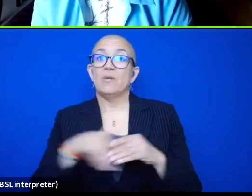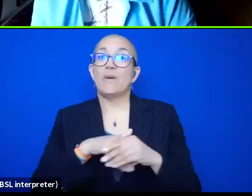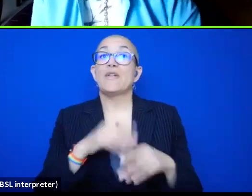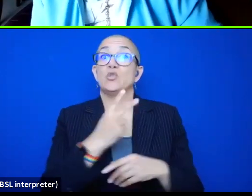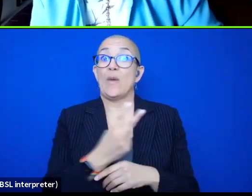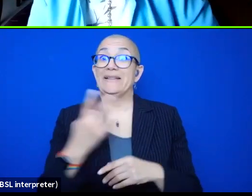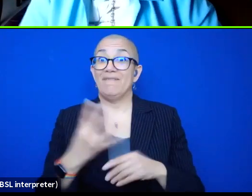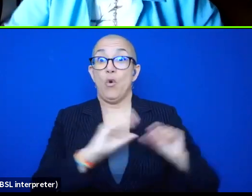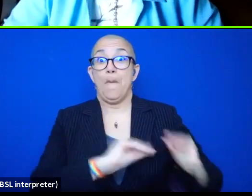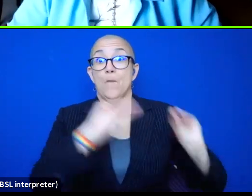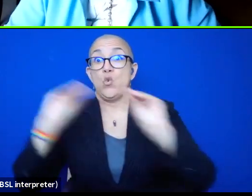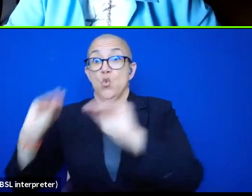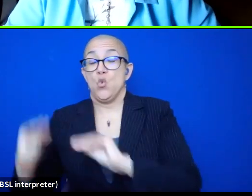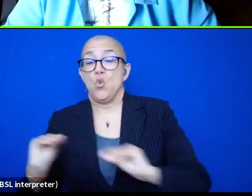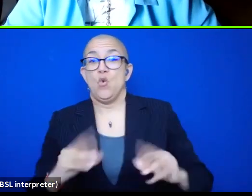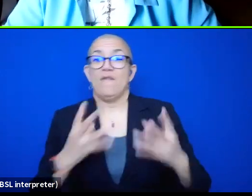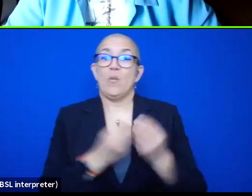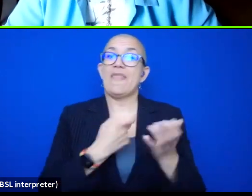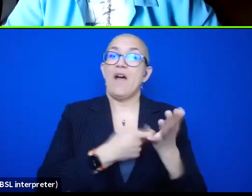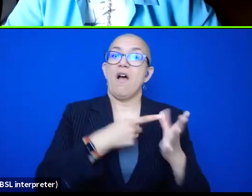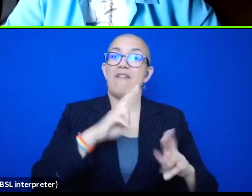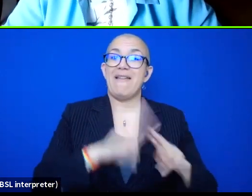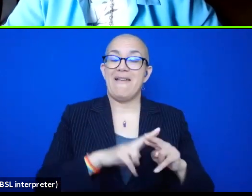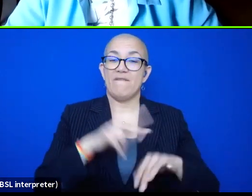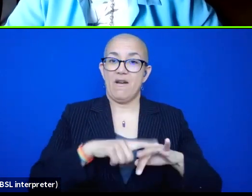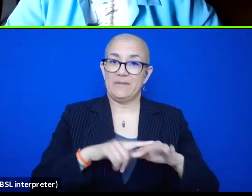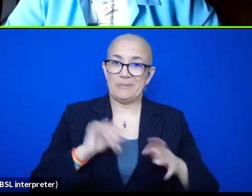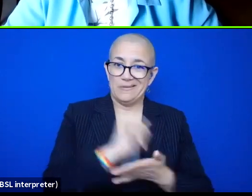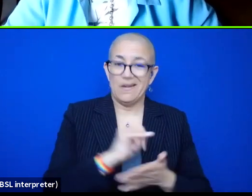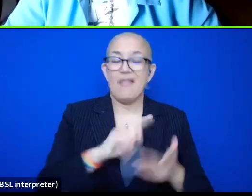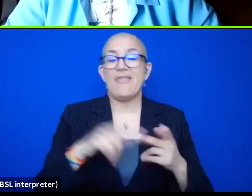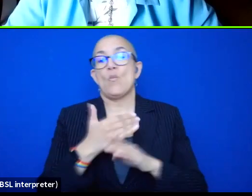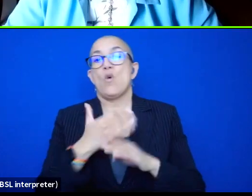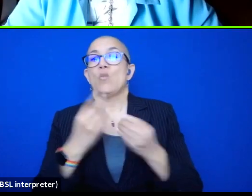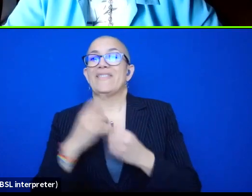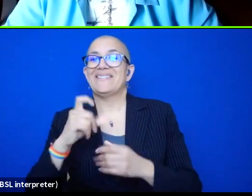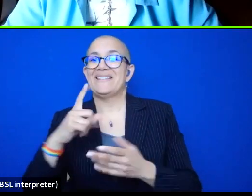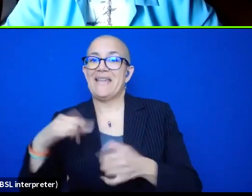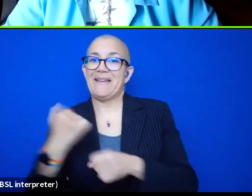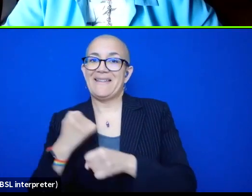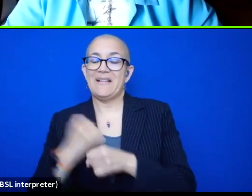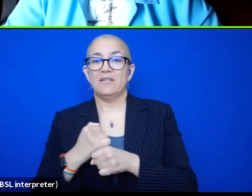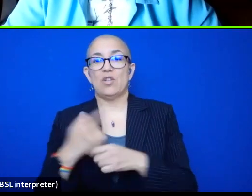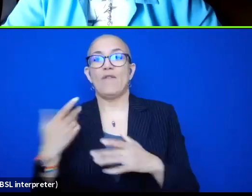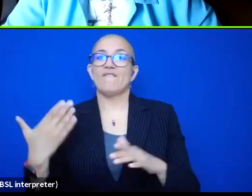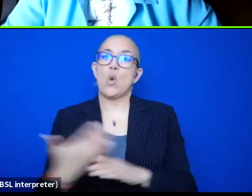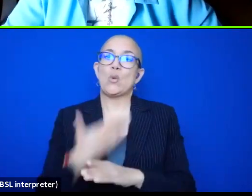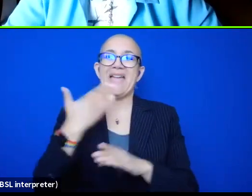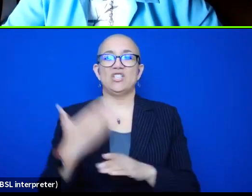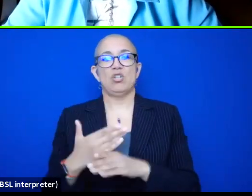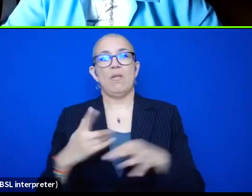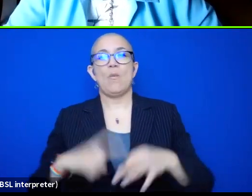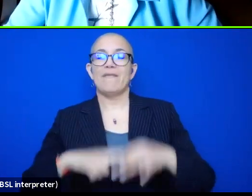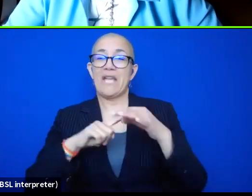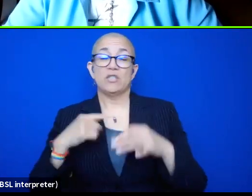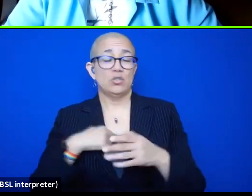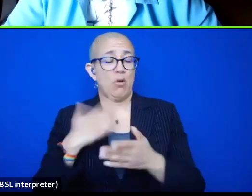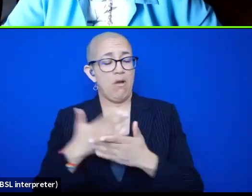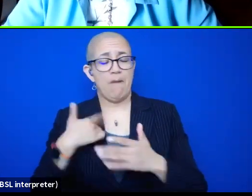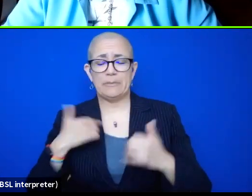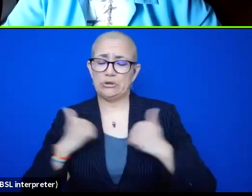husband. And then I worked for 20 years for City and Guilds on vocational qualifications. So I'm an unreserved champion of technical and